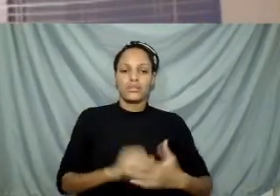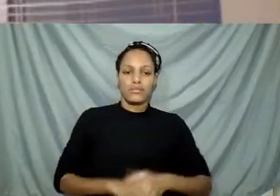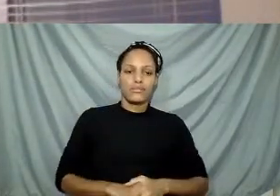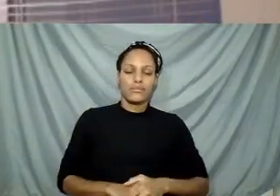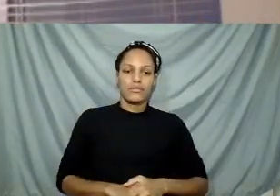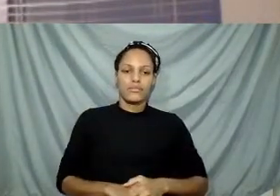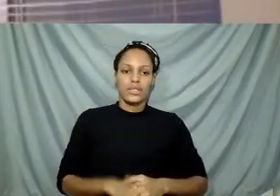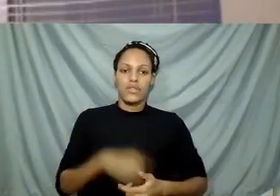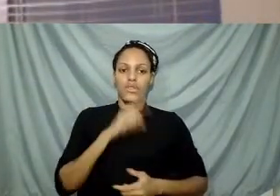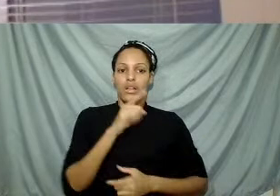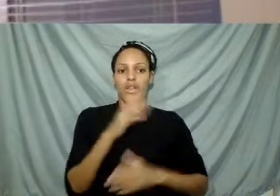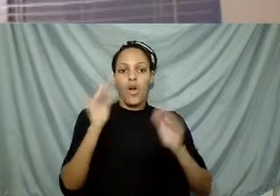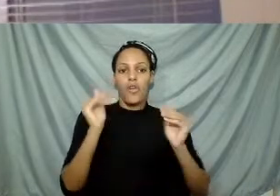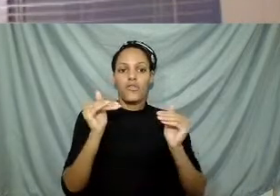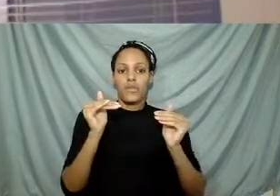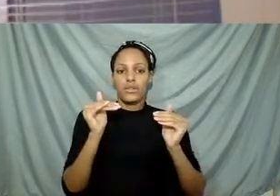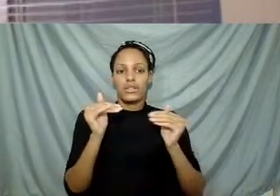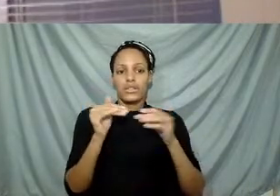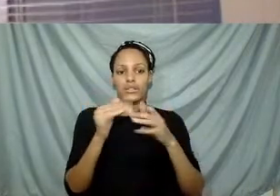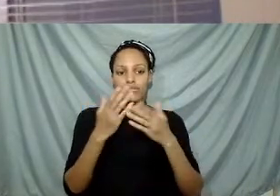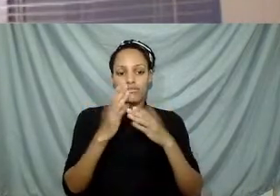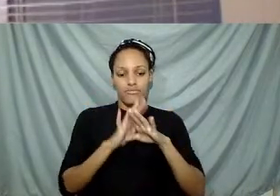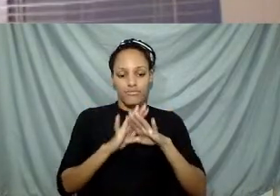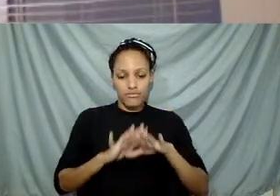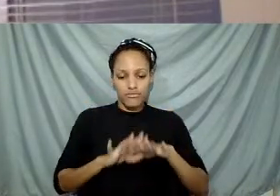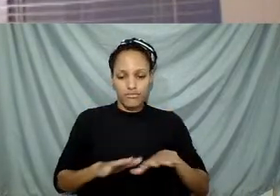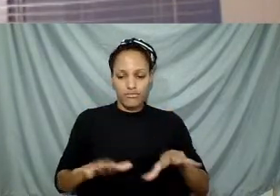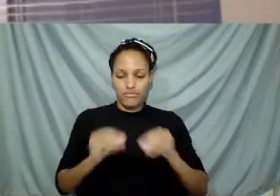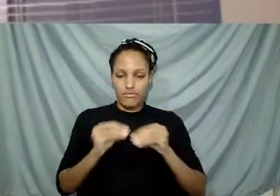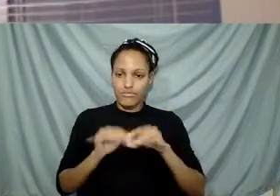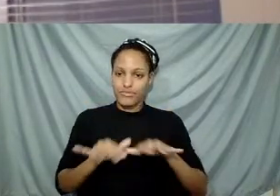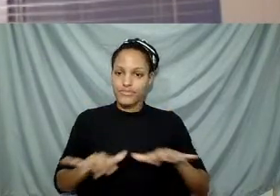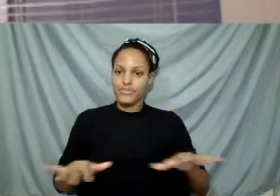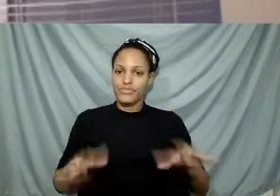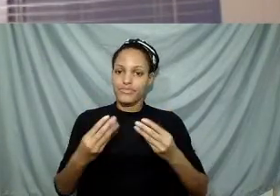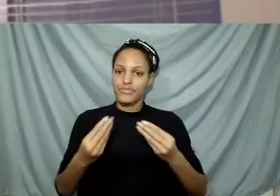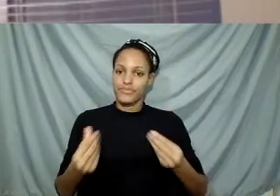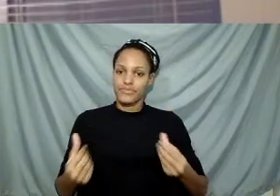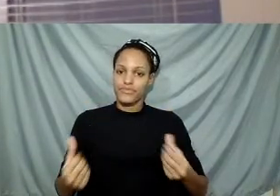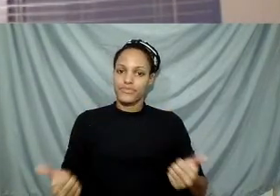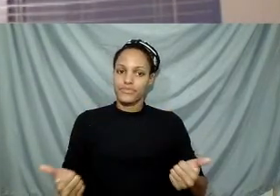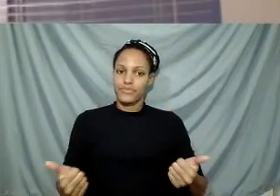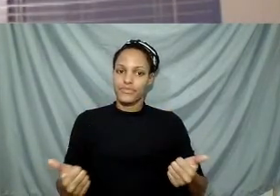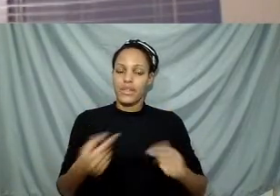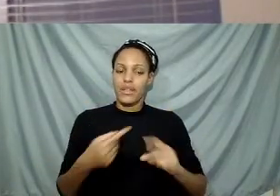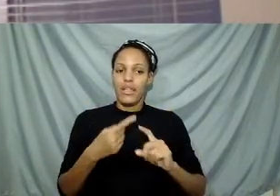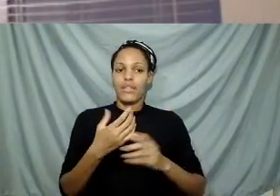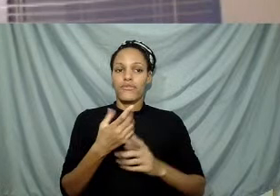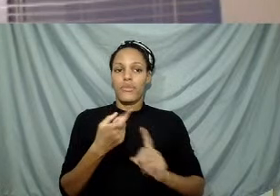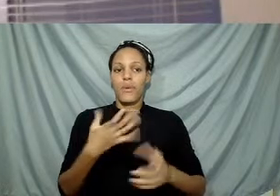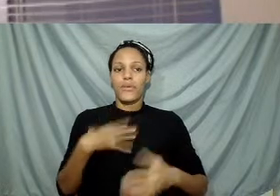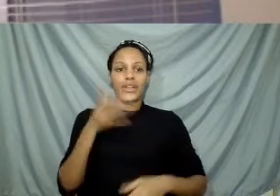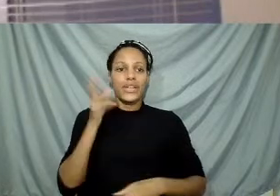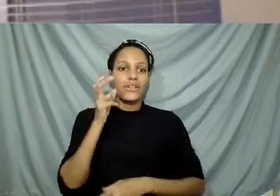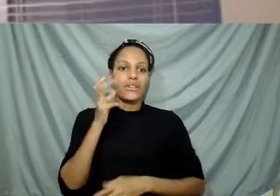us put to rest all of the narrative that we're hearing from a lot of our leaders these days.